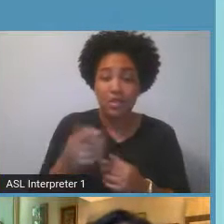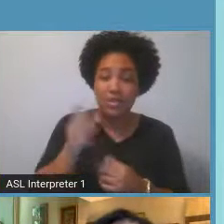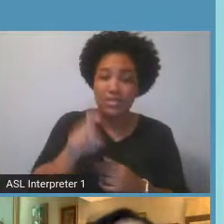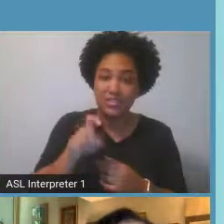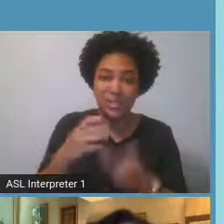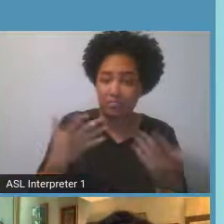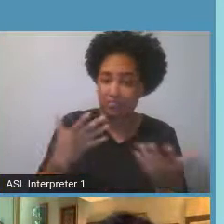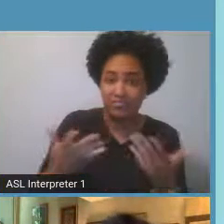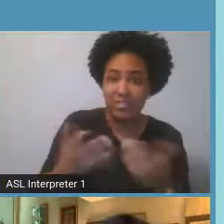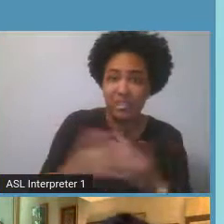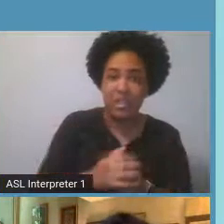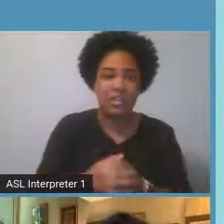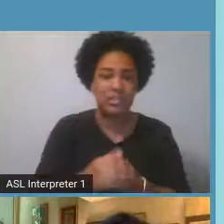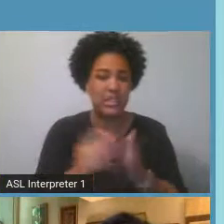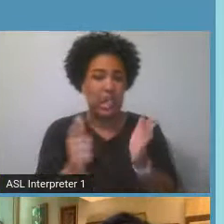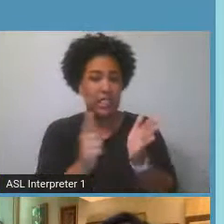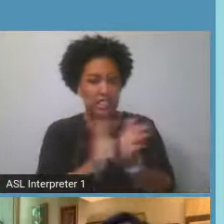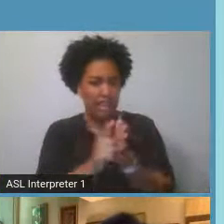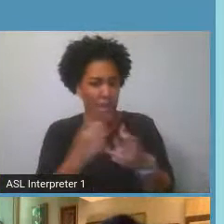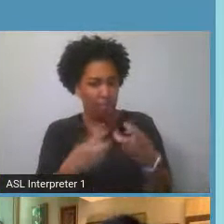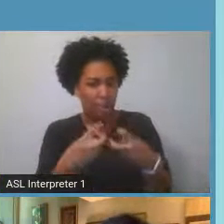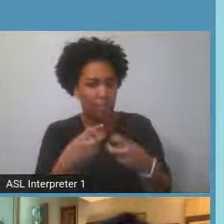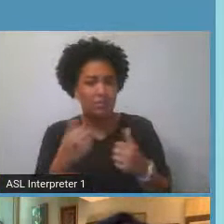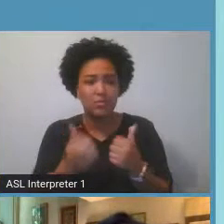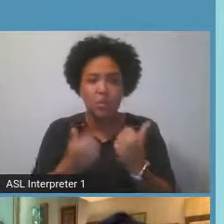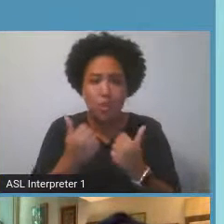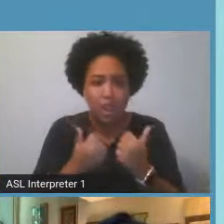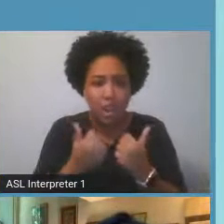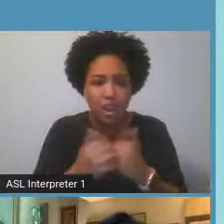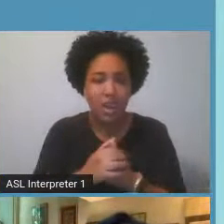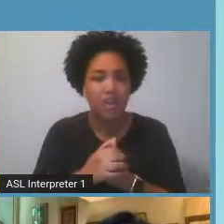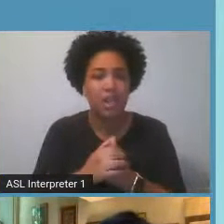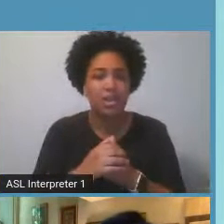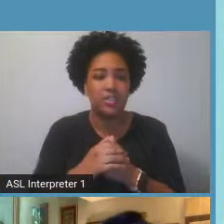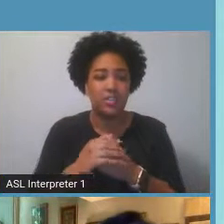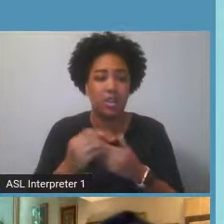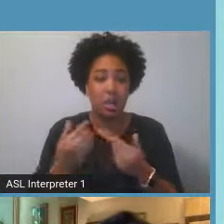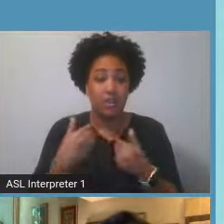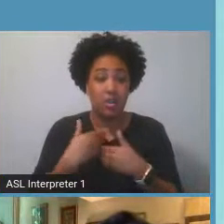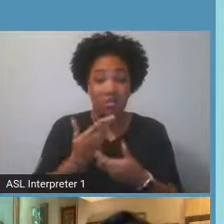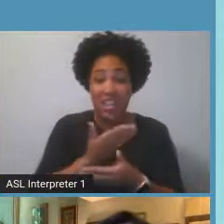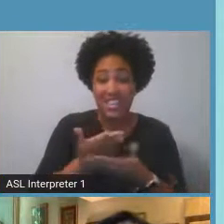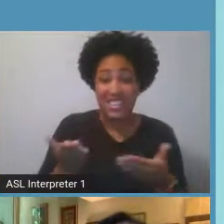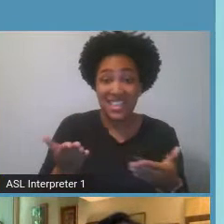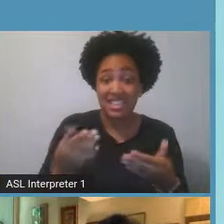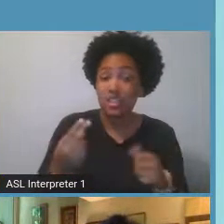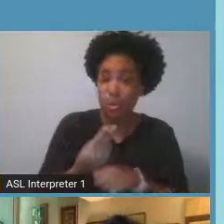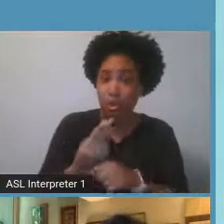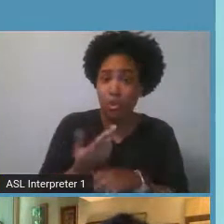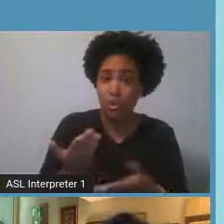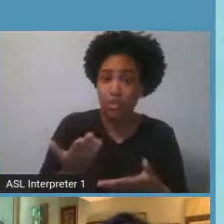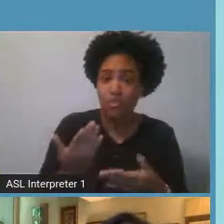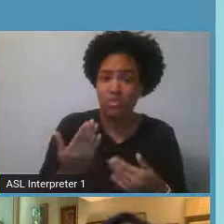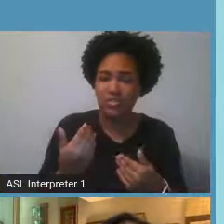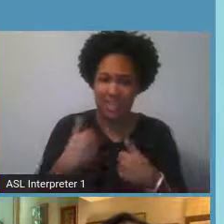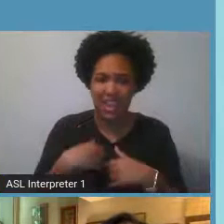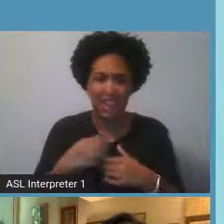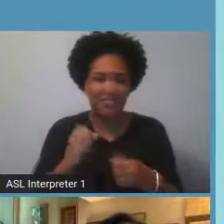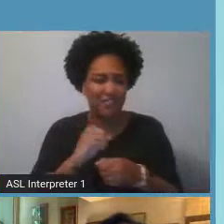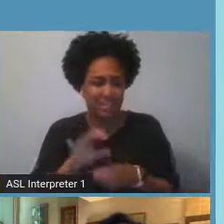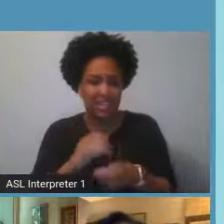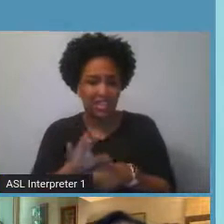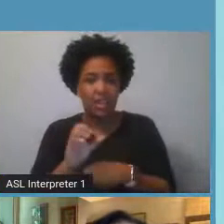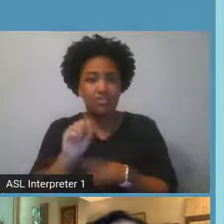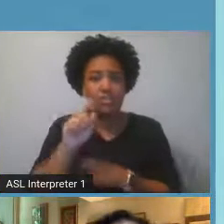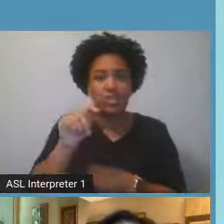issues? Is this project feasible? Do I have the right equipment to do it? Do I have enough storage? What's the format? Do I